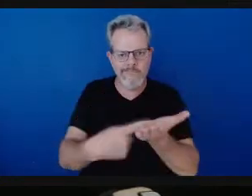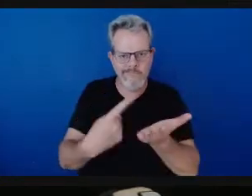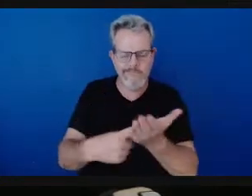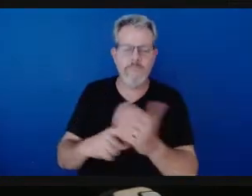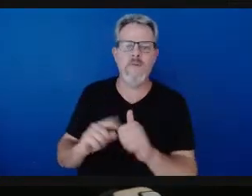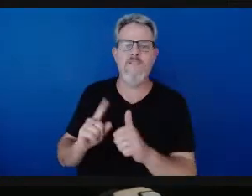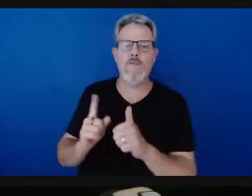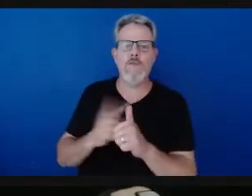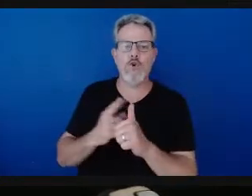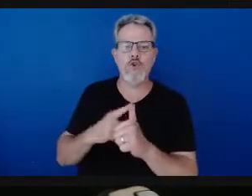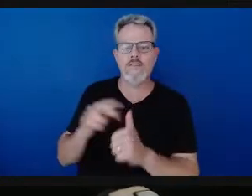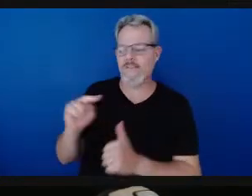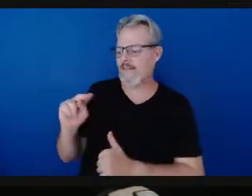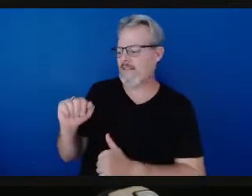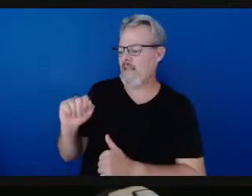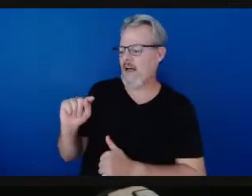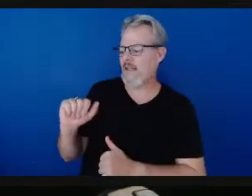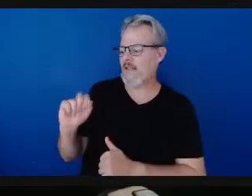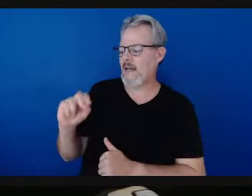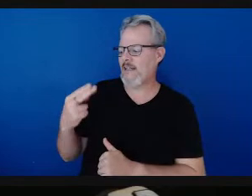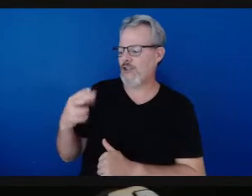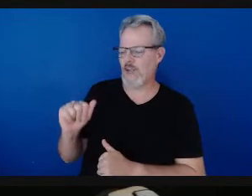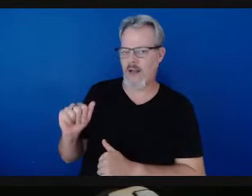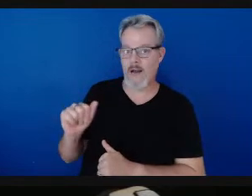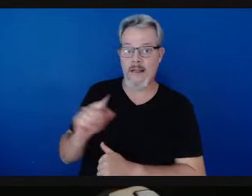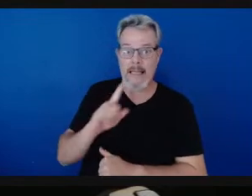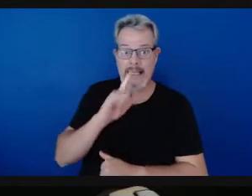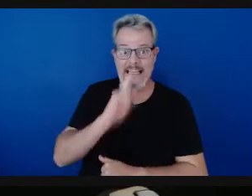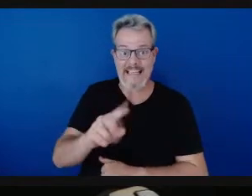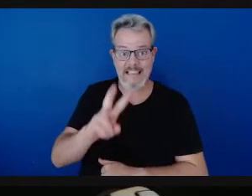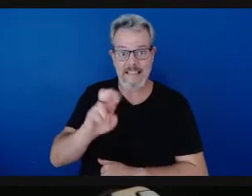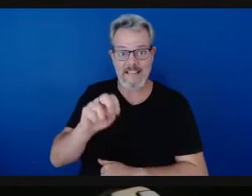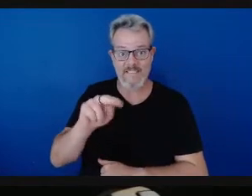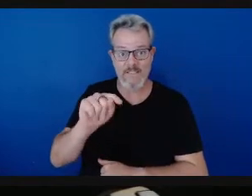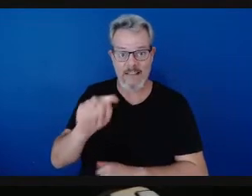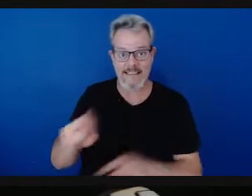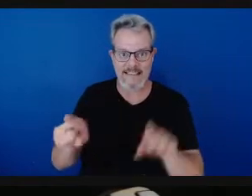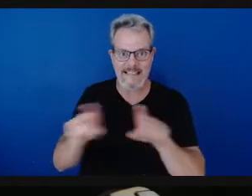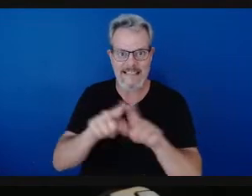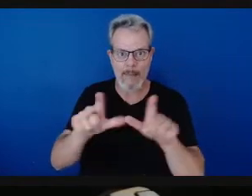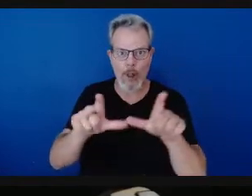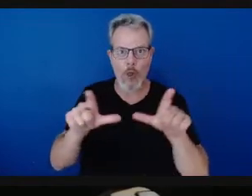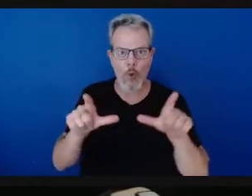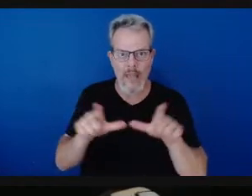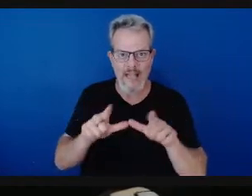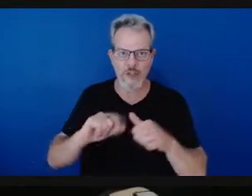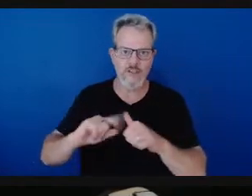do Natasha's. Says, is the vent the same location as the initial lava lake?